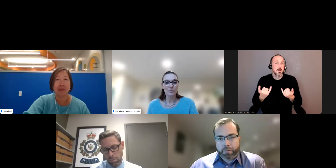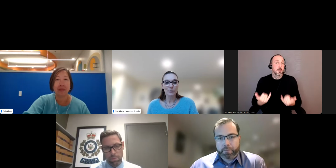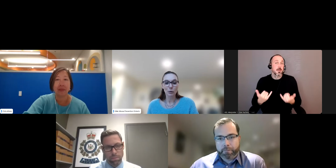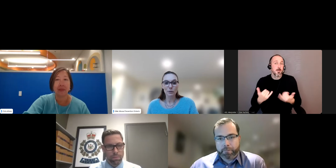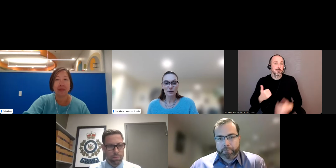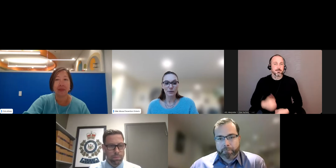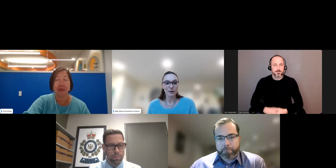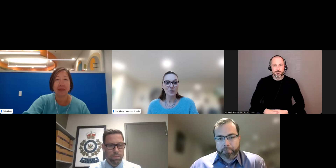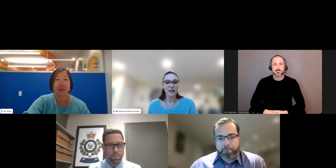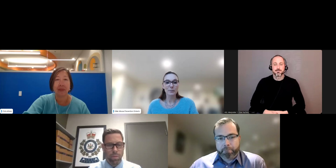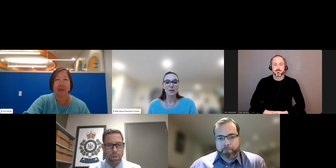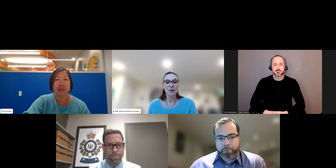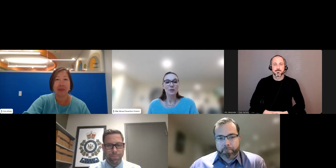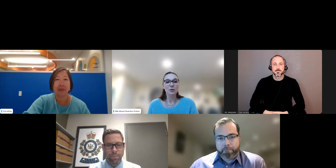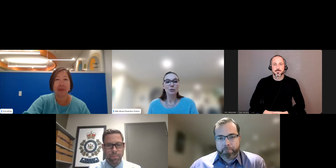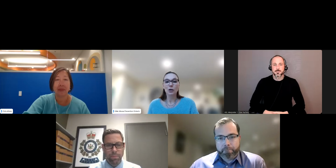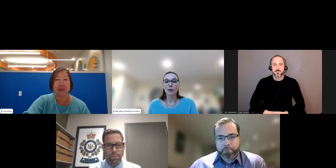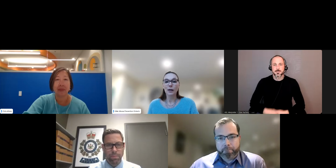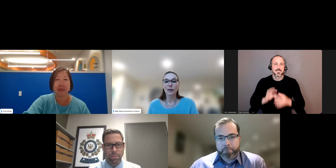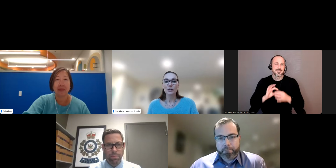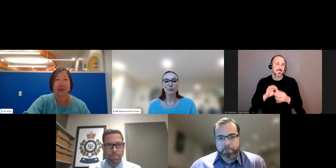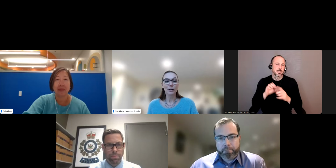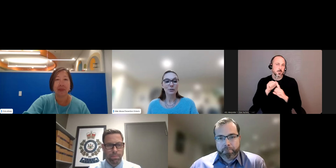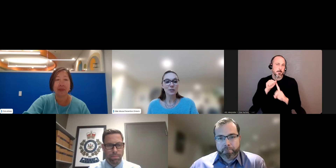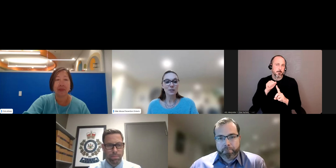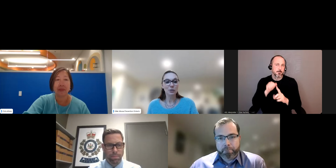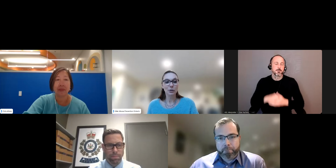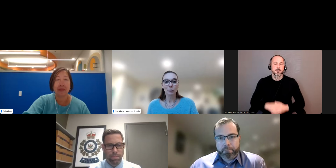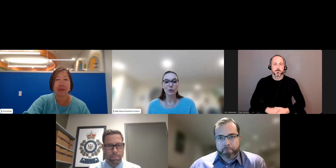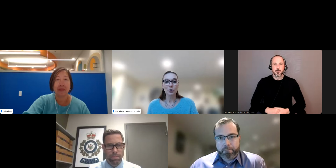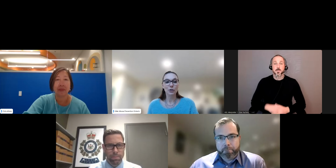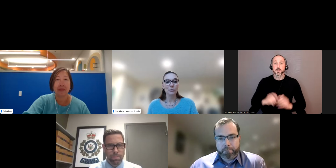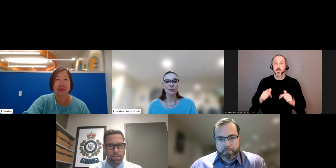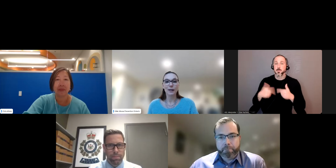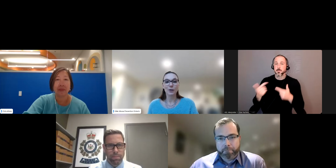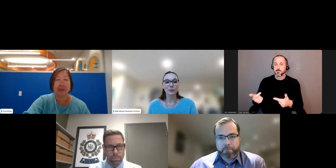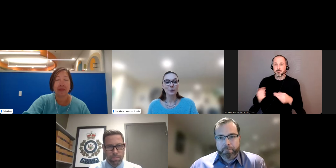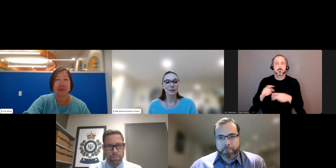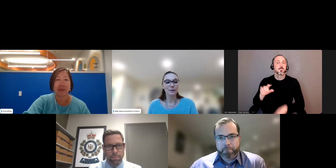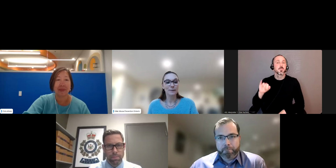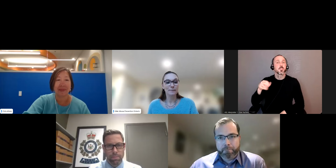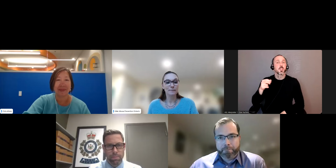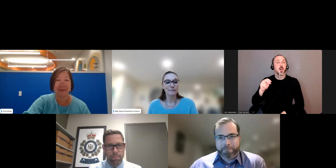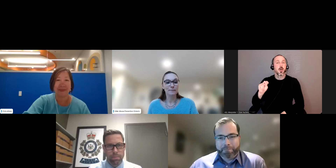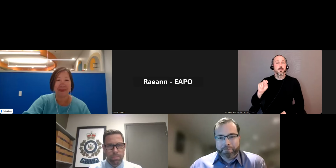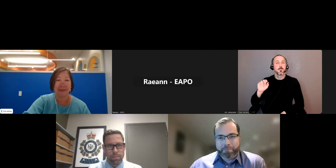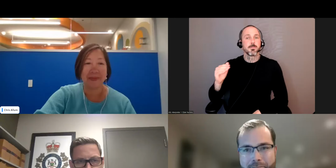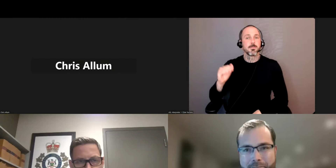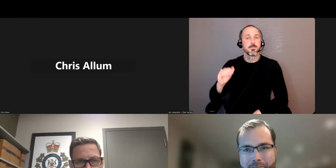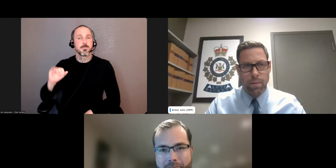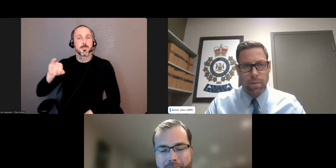the world of scams. So John and Jeffrey, I'll just turn it over to you. Thank you.